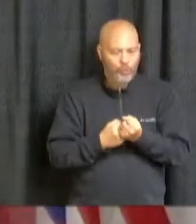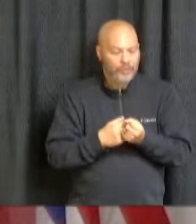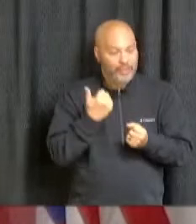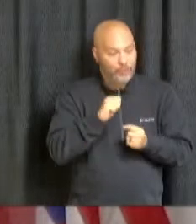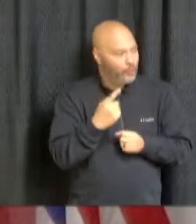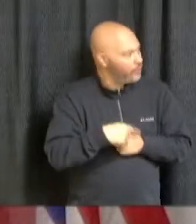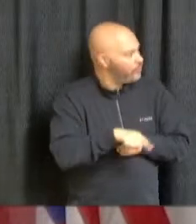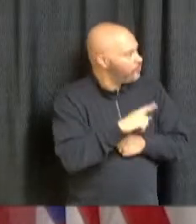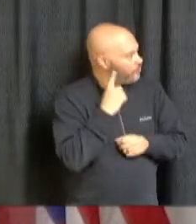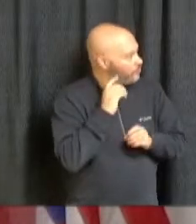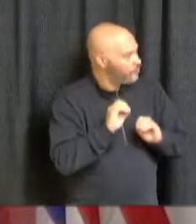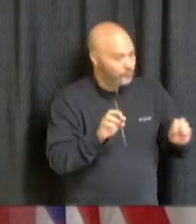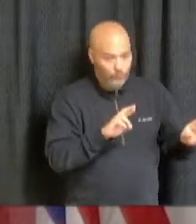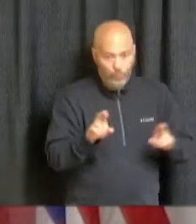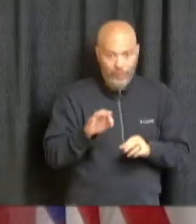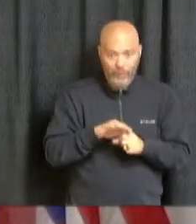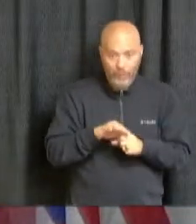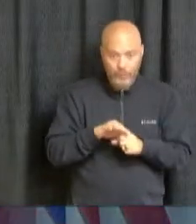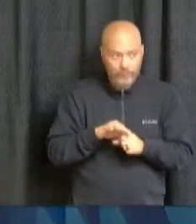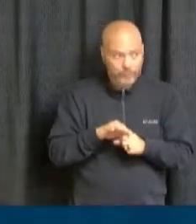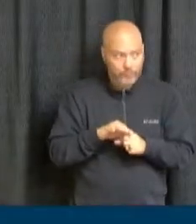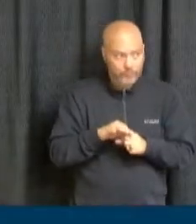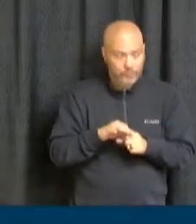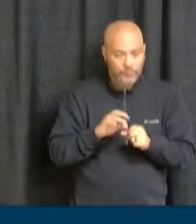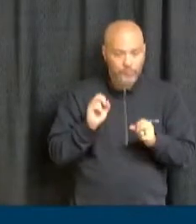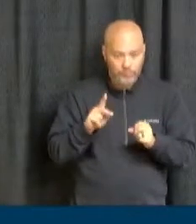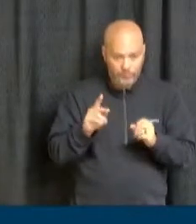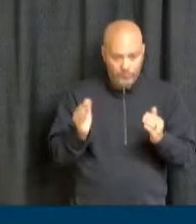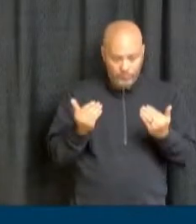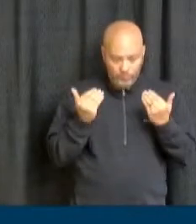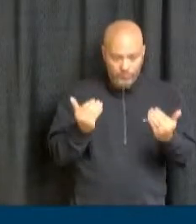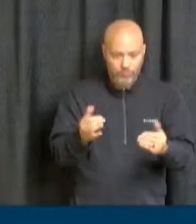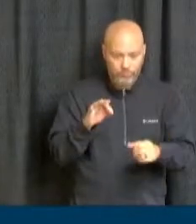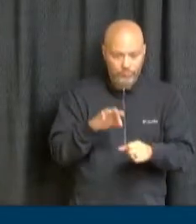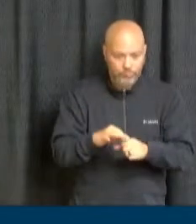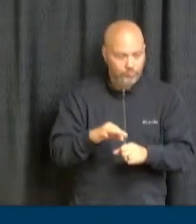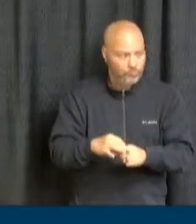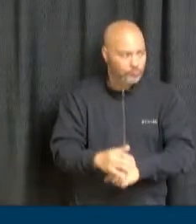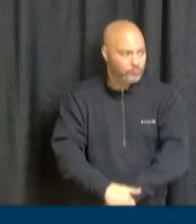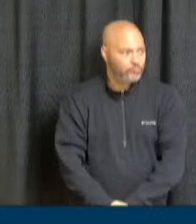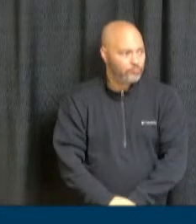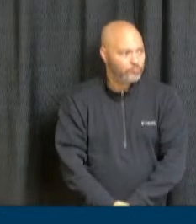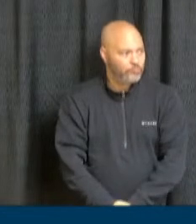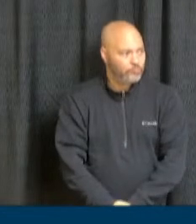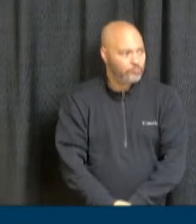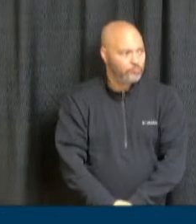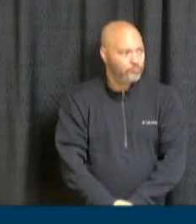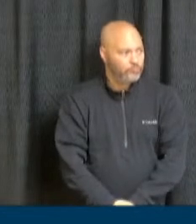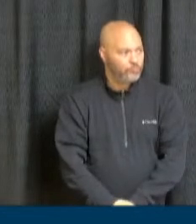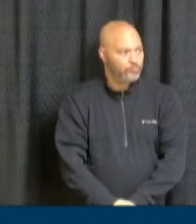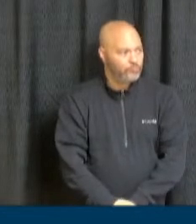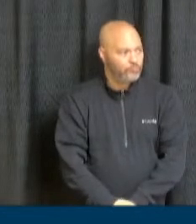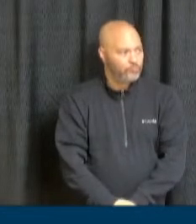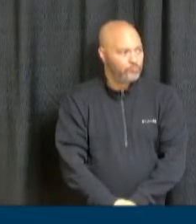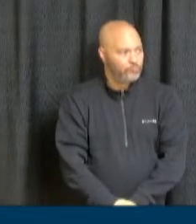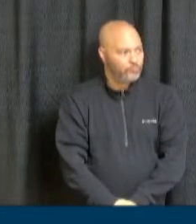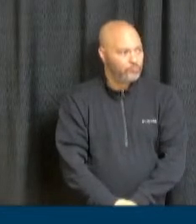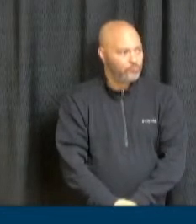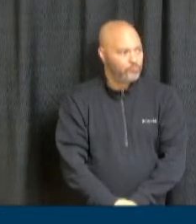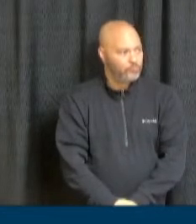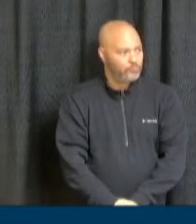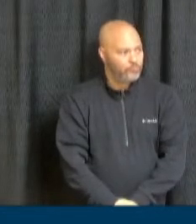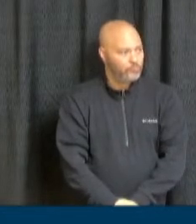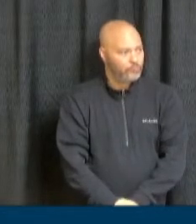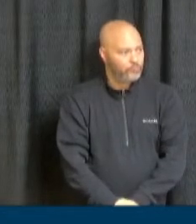else? Seeing none, are you ready to vote? All members, please cast your vote. Every member voted. Any member wish